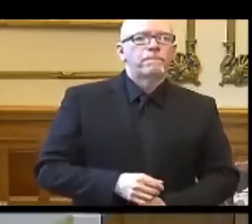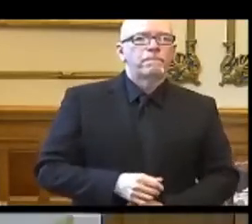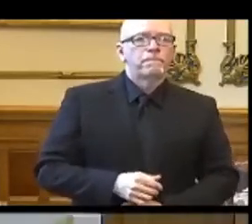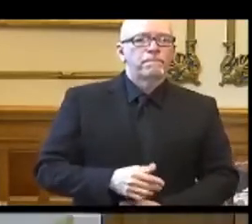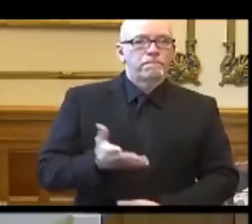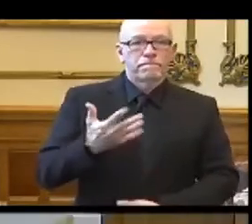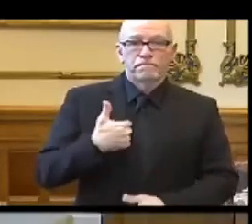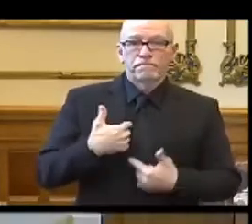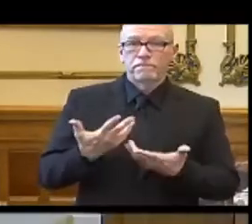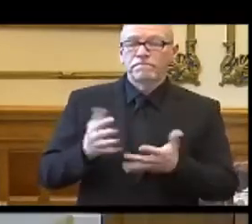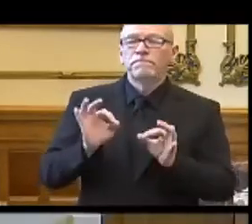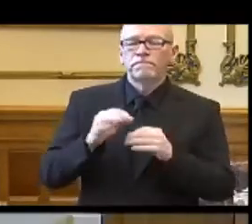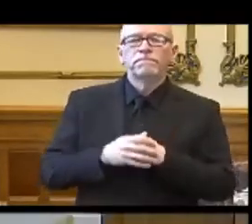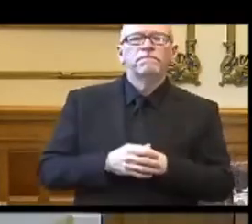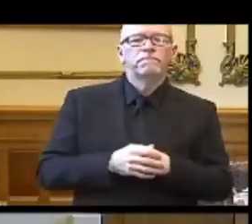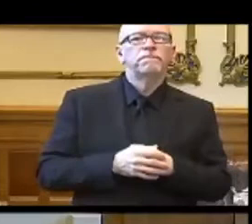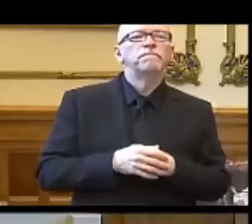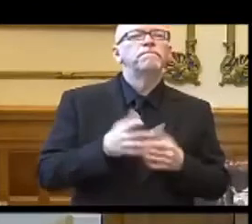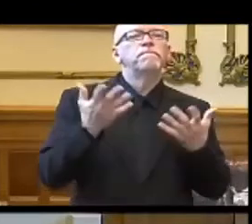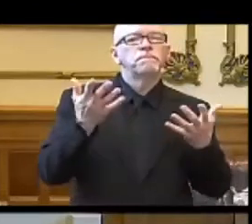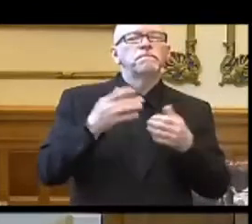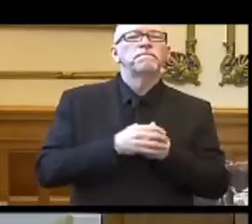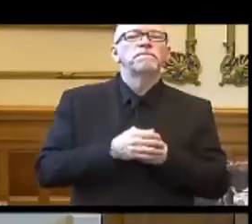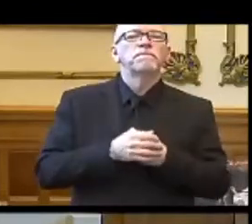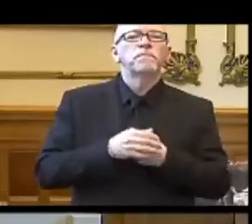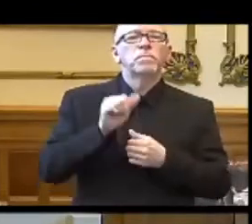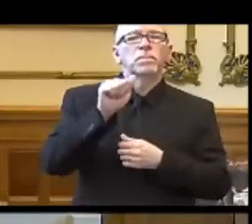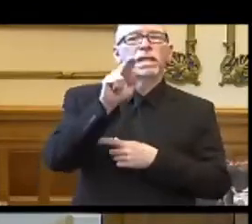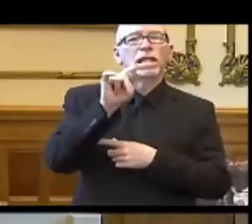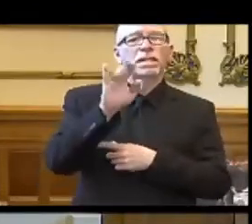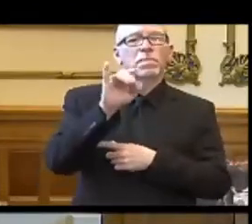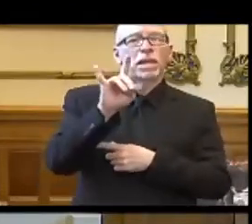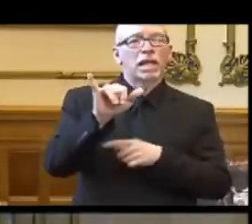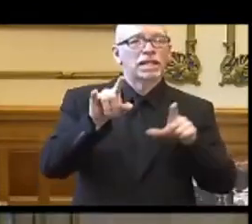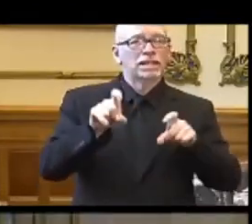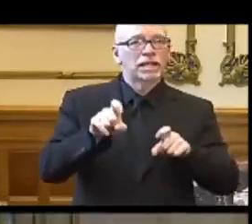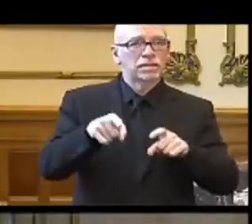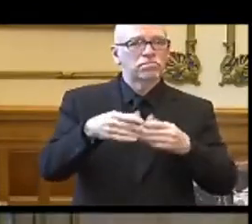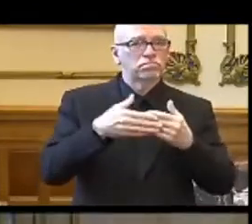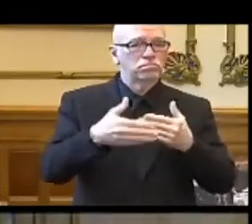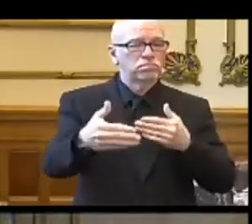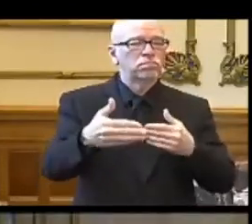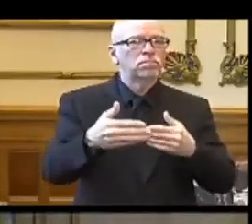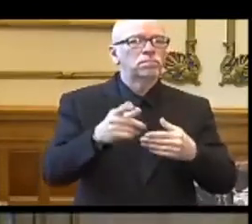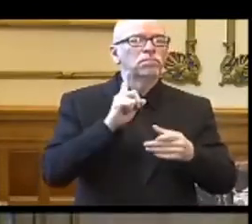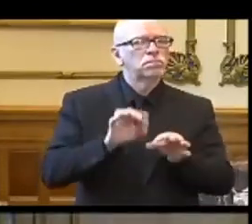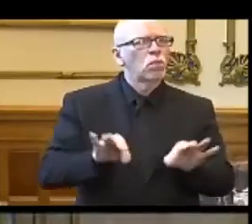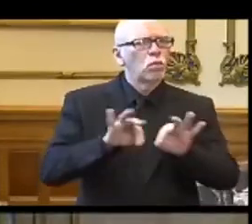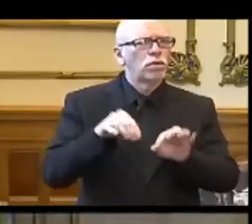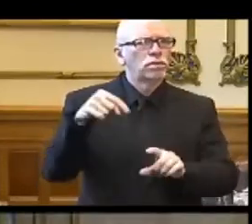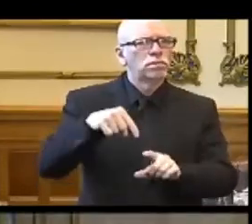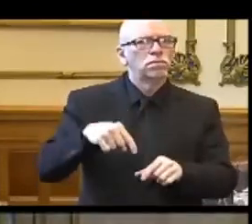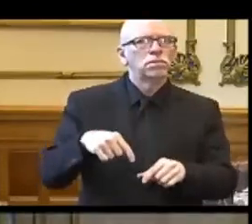Me take that? Okay. So antibody testing going forward will be very important. It doesn't tell us anything about